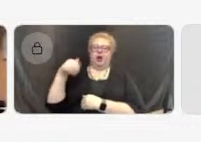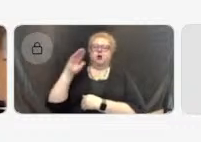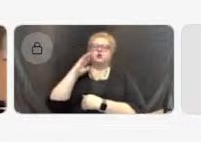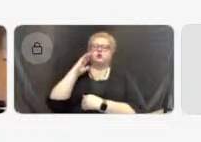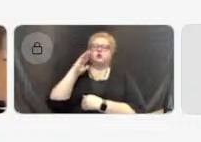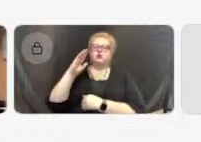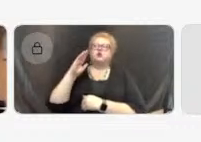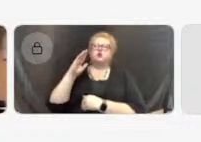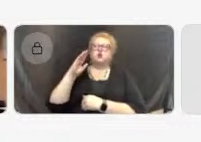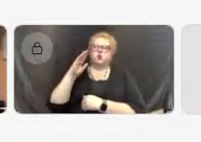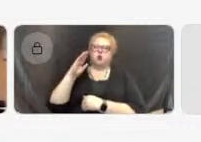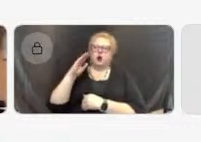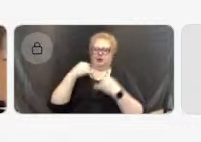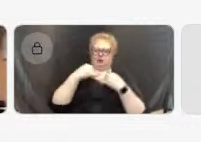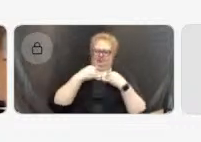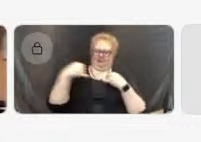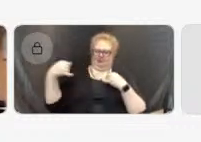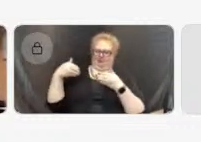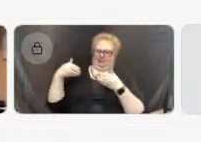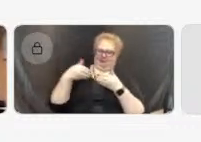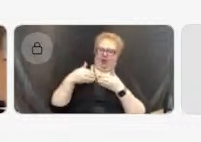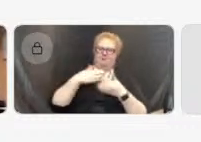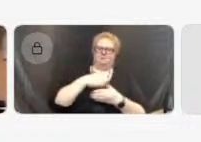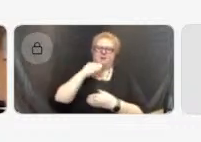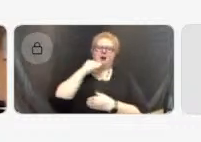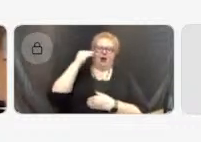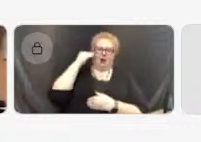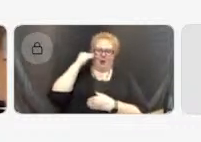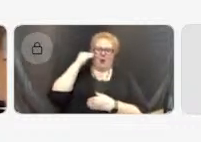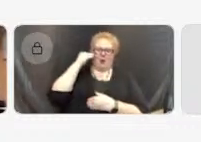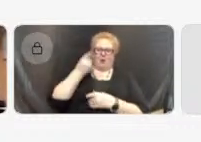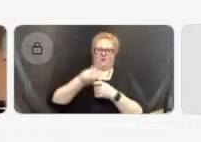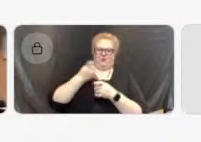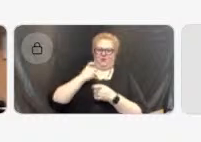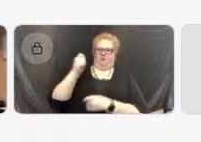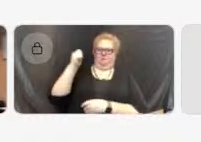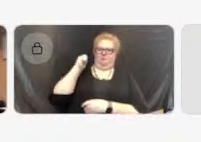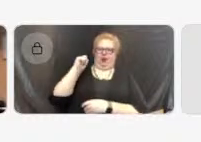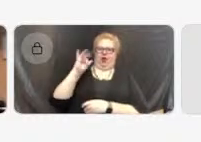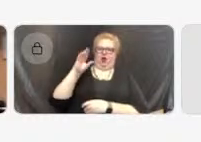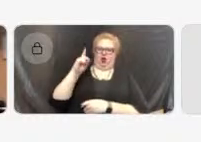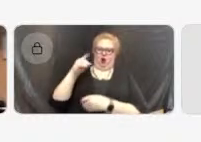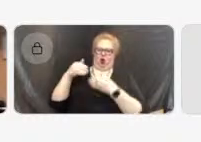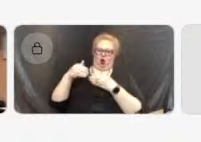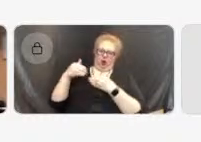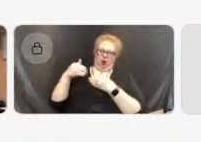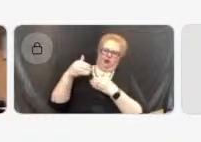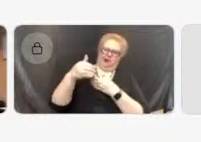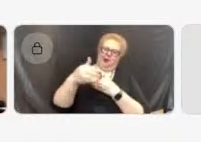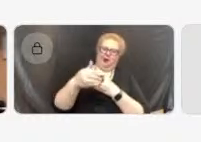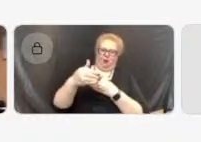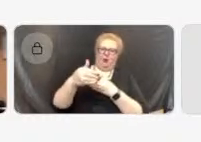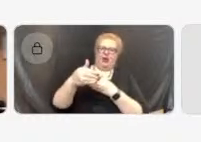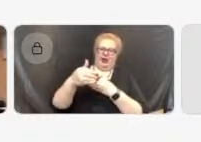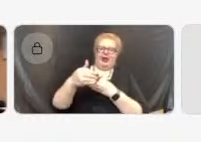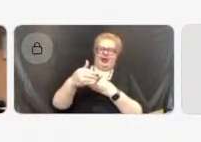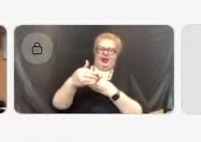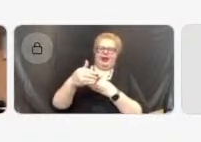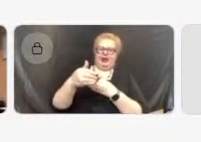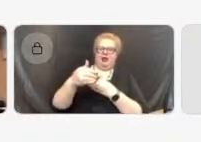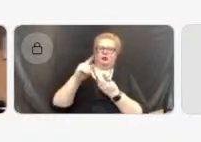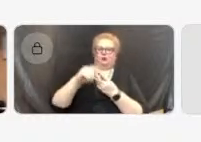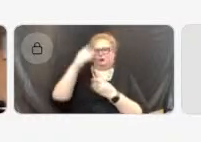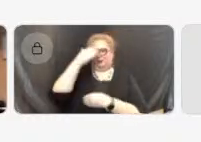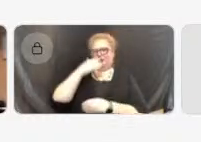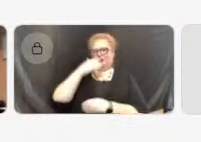with my home, starting again, as I said, from the backyard all the way up to the front